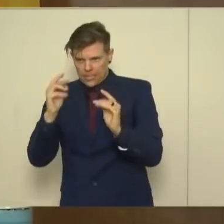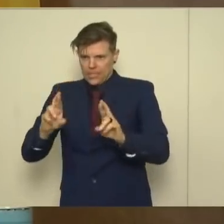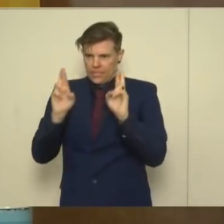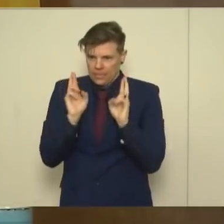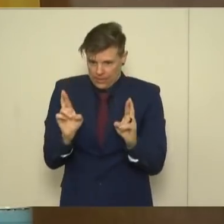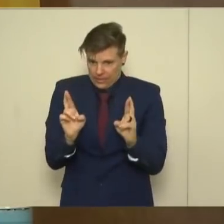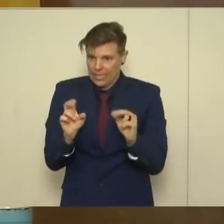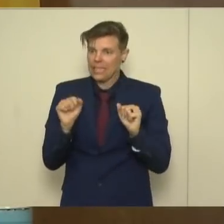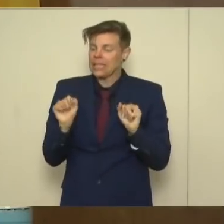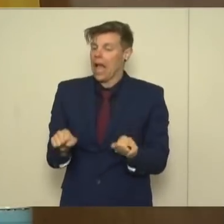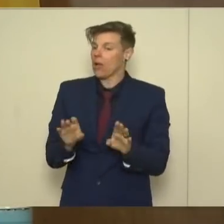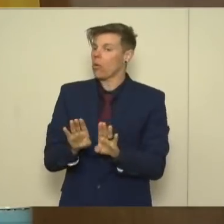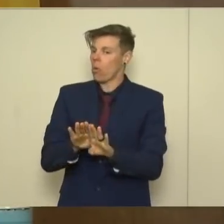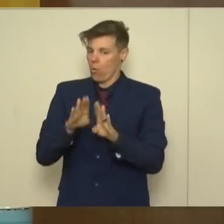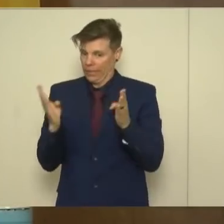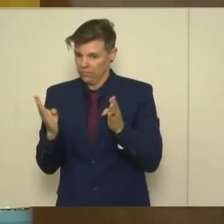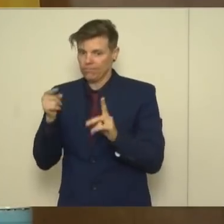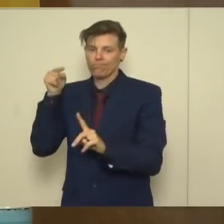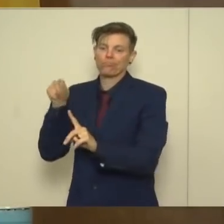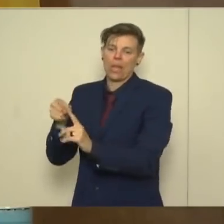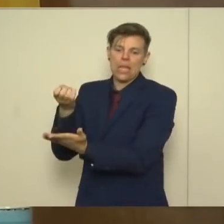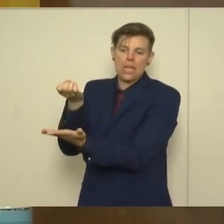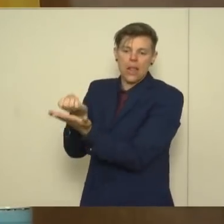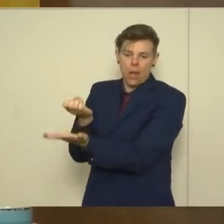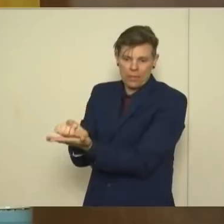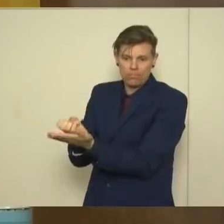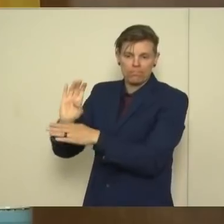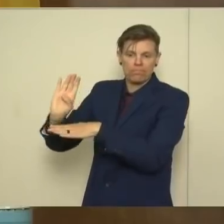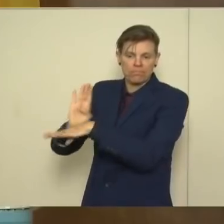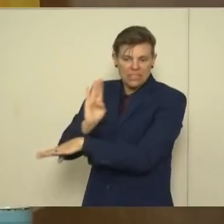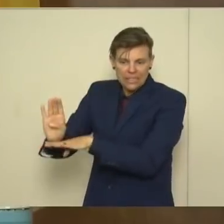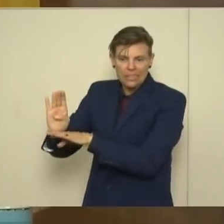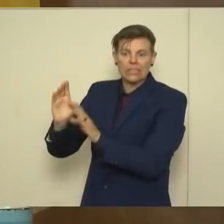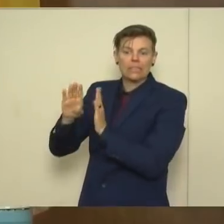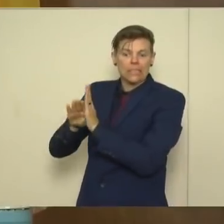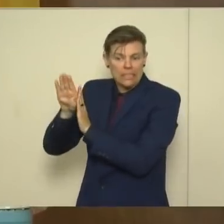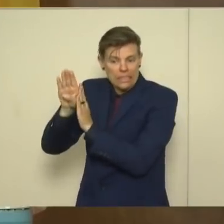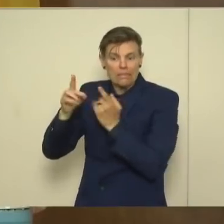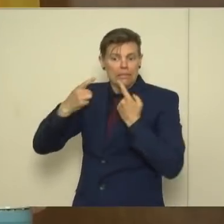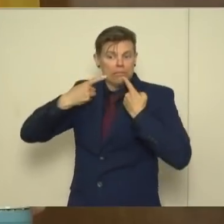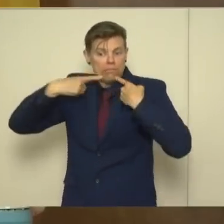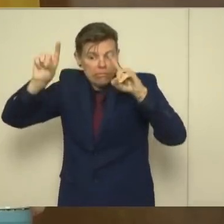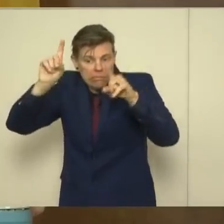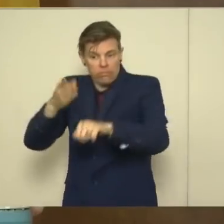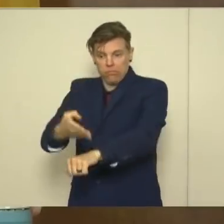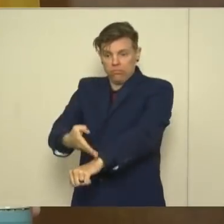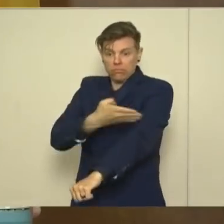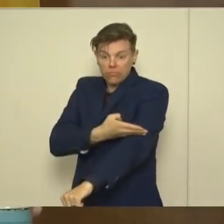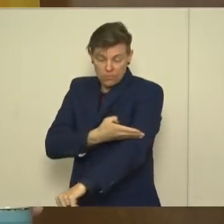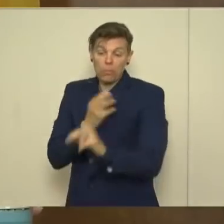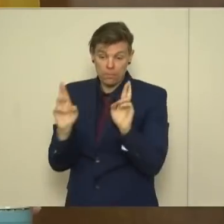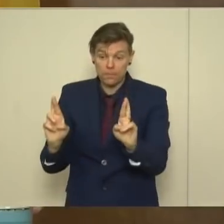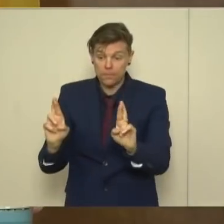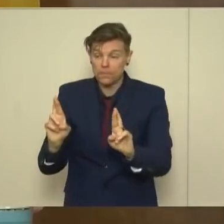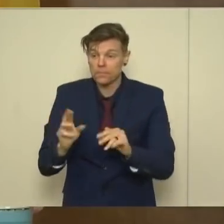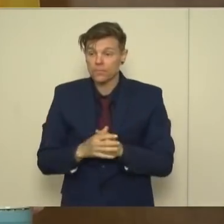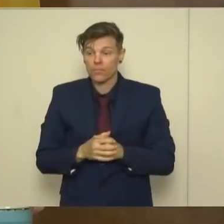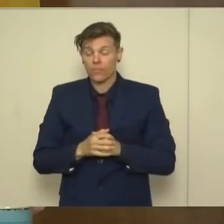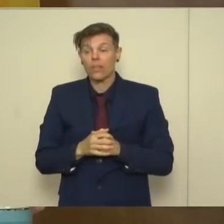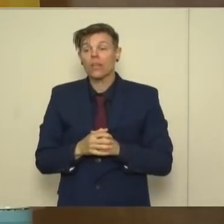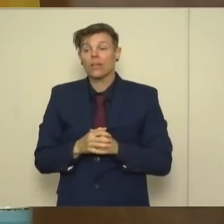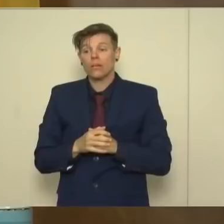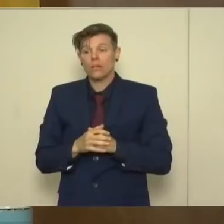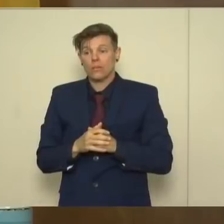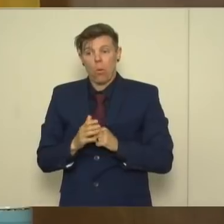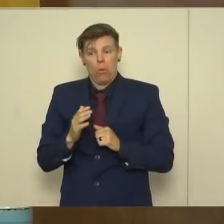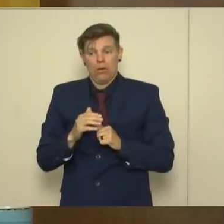economy, that we can successfully deal with education, that I'm not going to have to ask the legislature to take reserves to